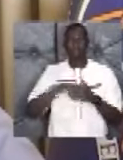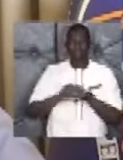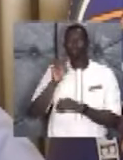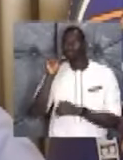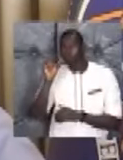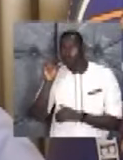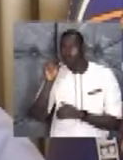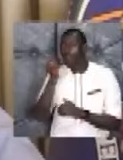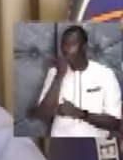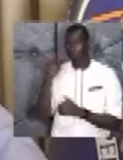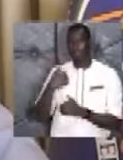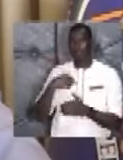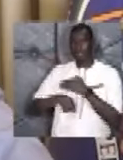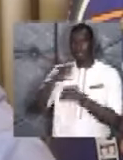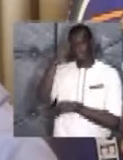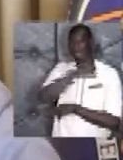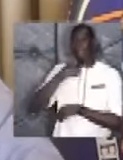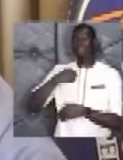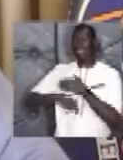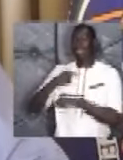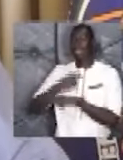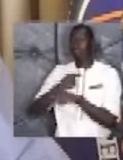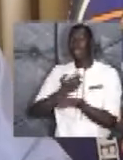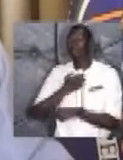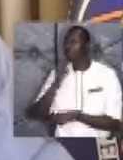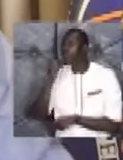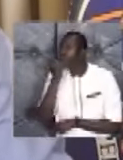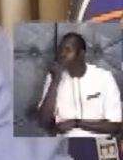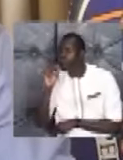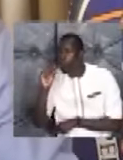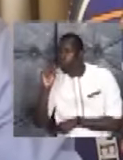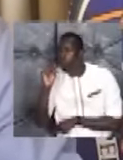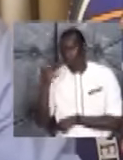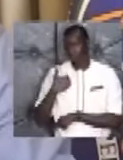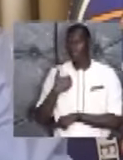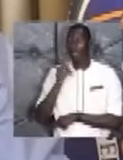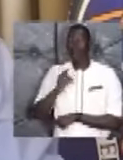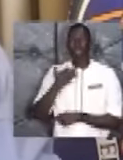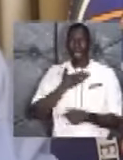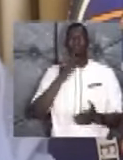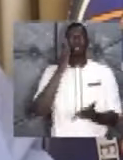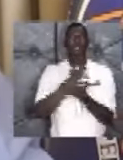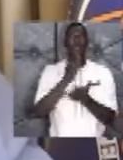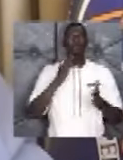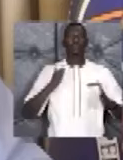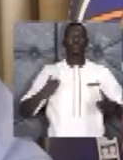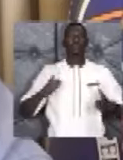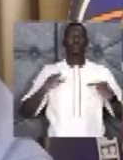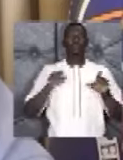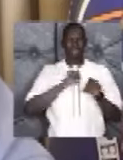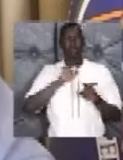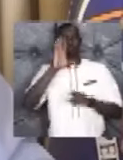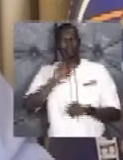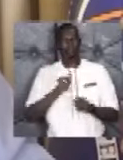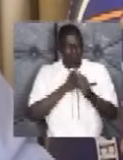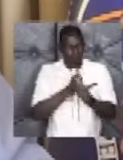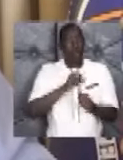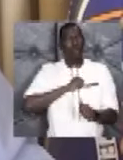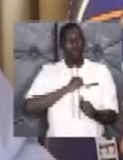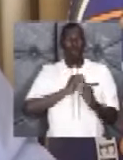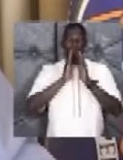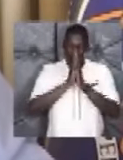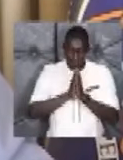they are in the minority, they enjoy their right to religious freedom, worship, and association